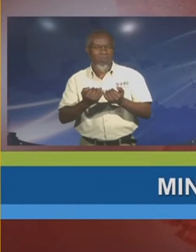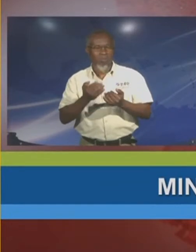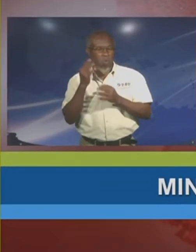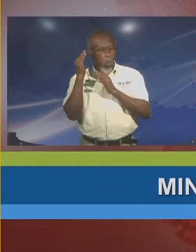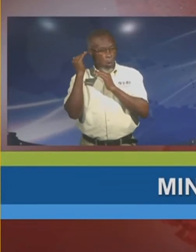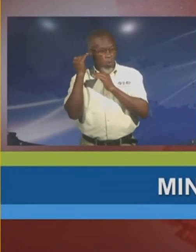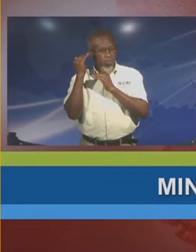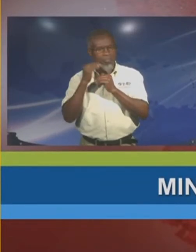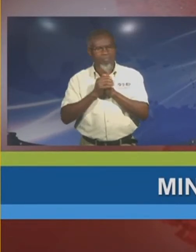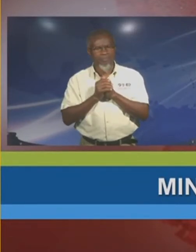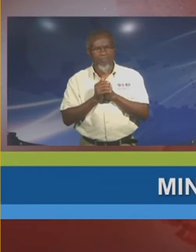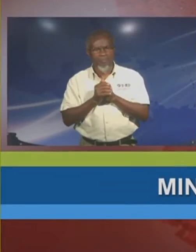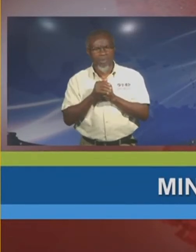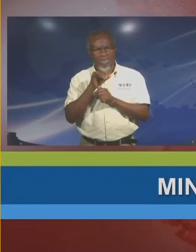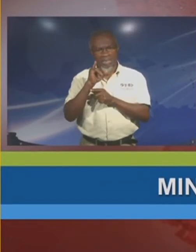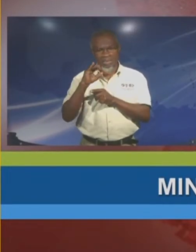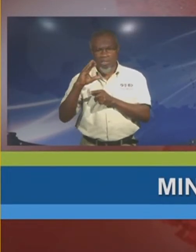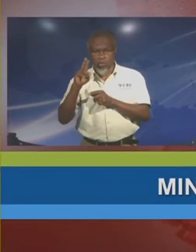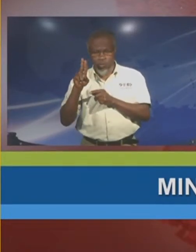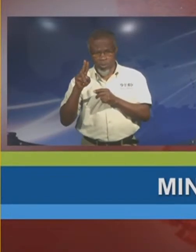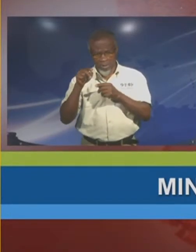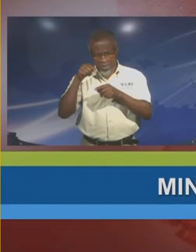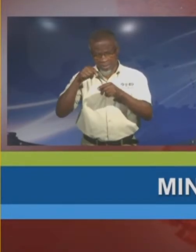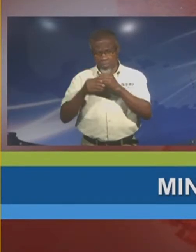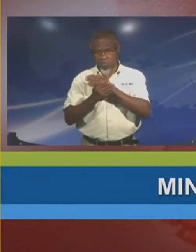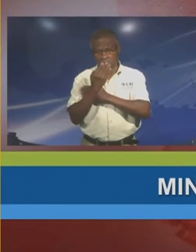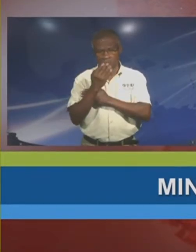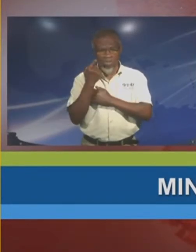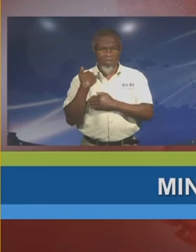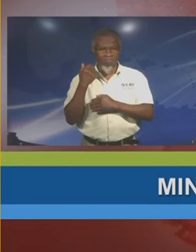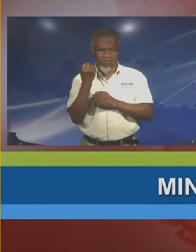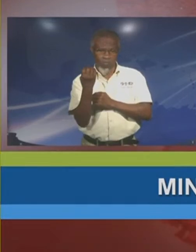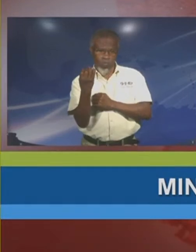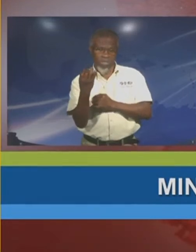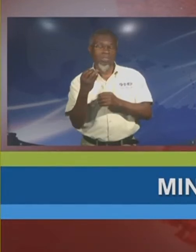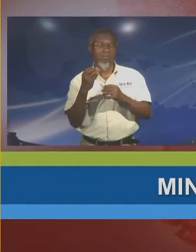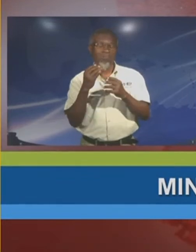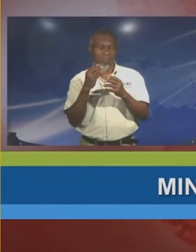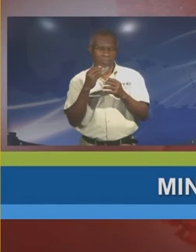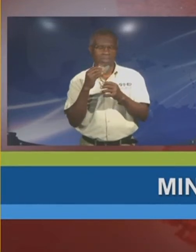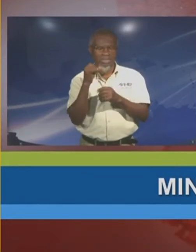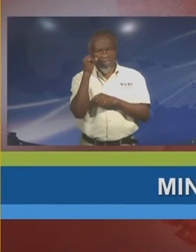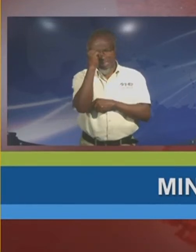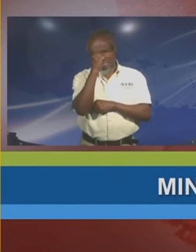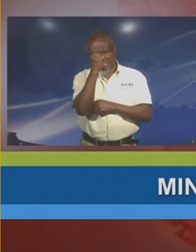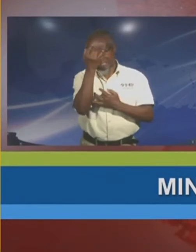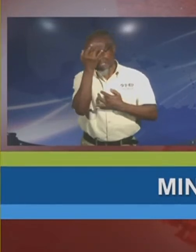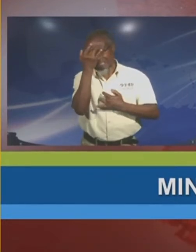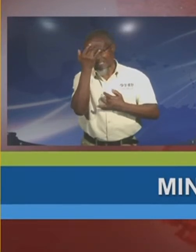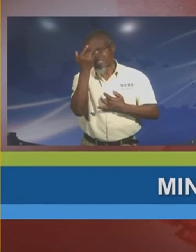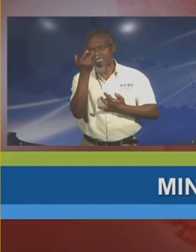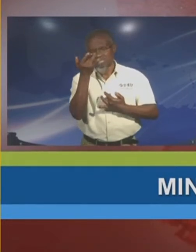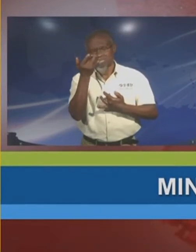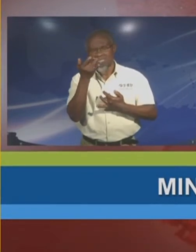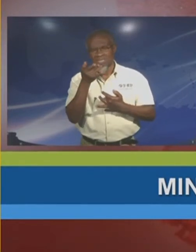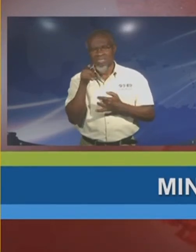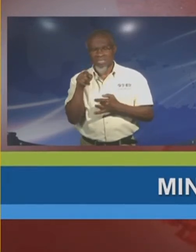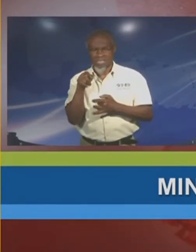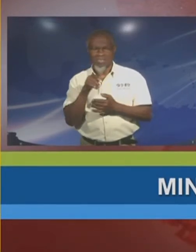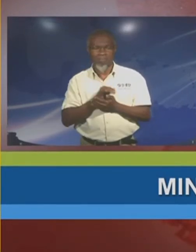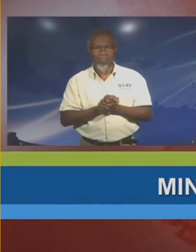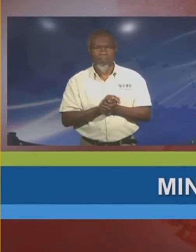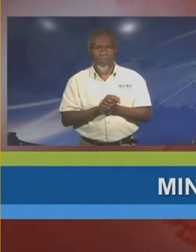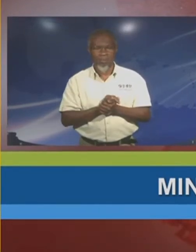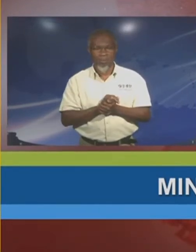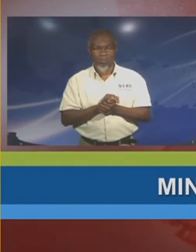morning, there are 14 severely ill patients receiving care across the parallel healthcare system. At our